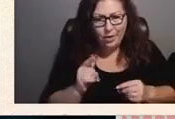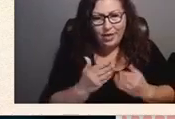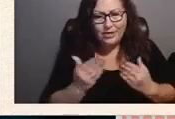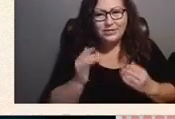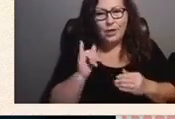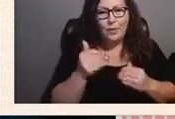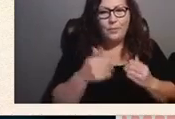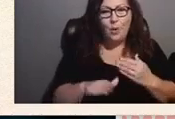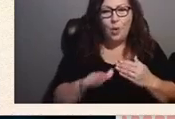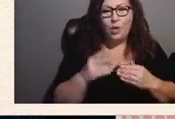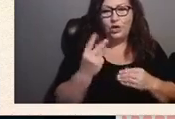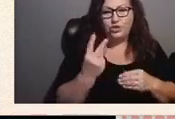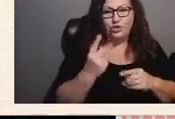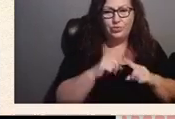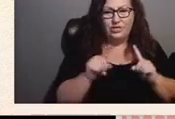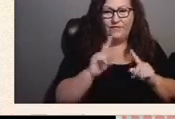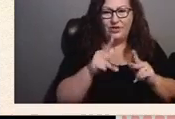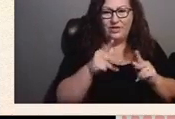different types of